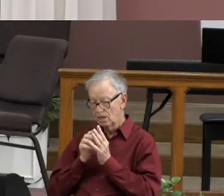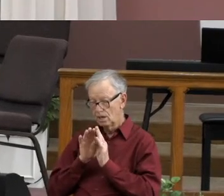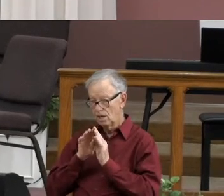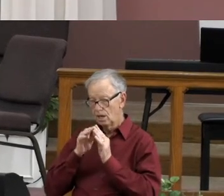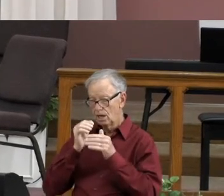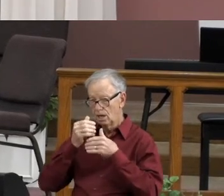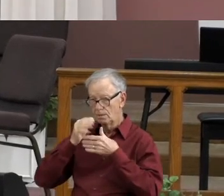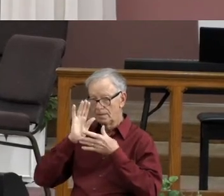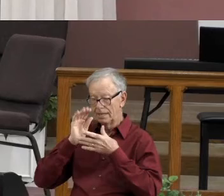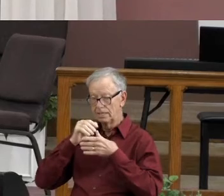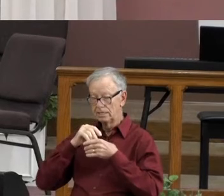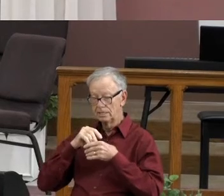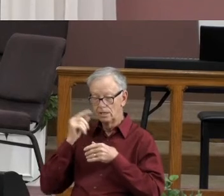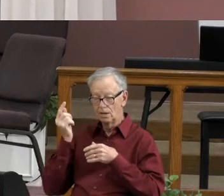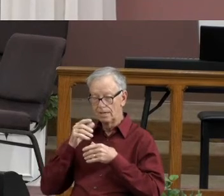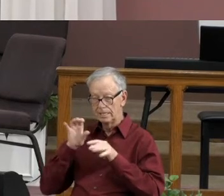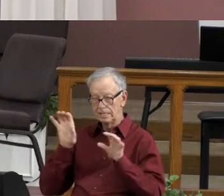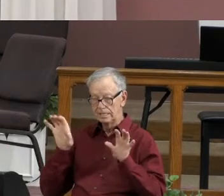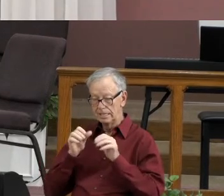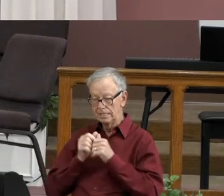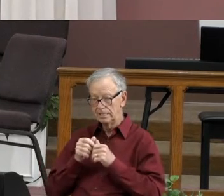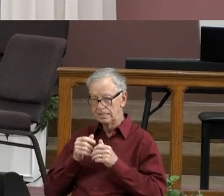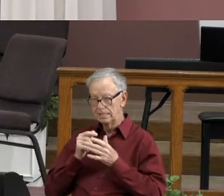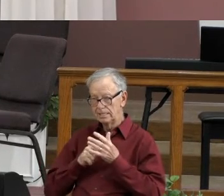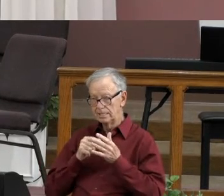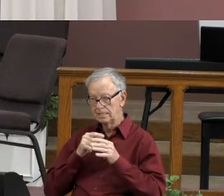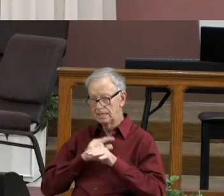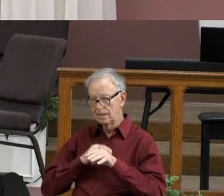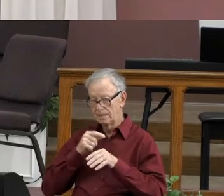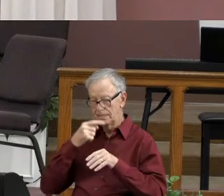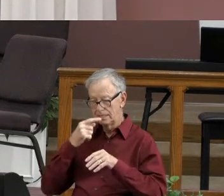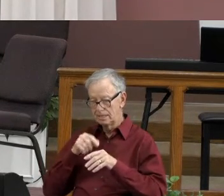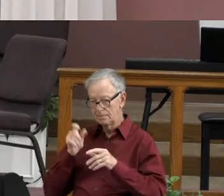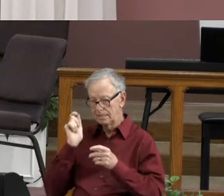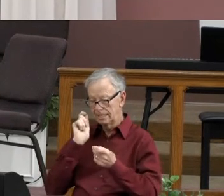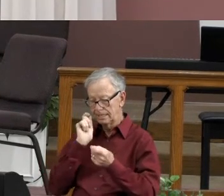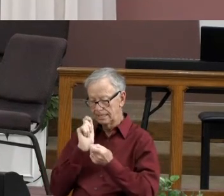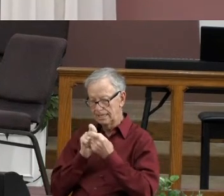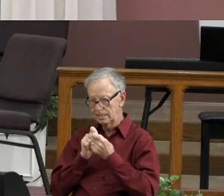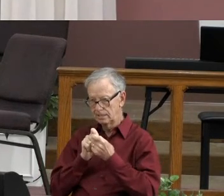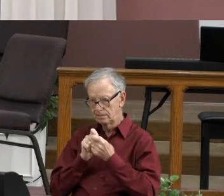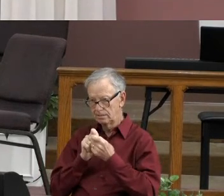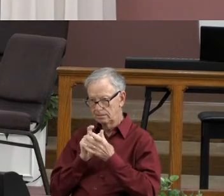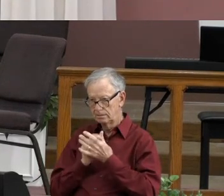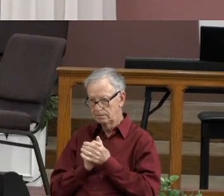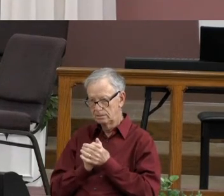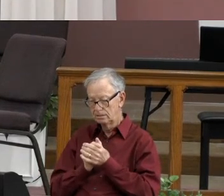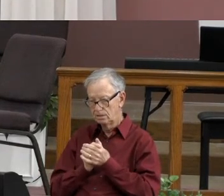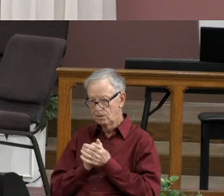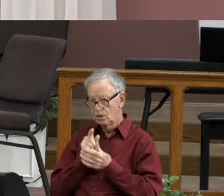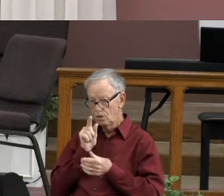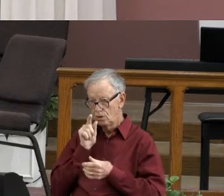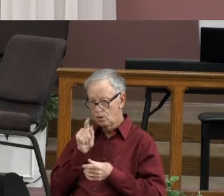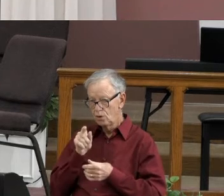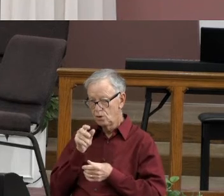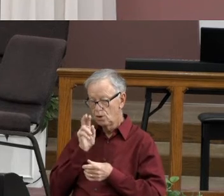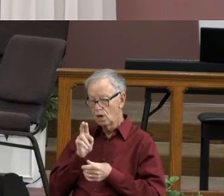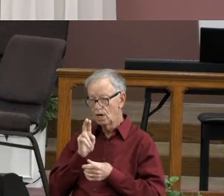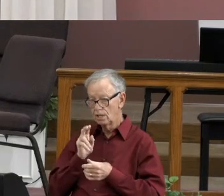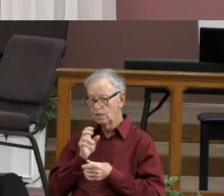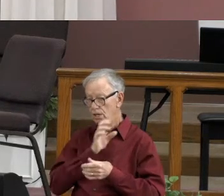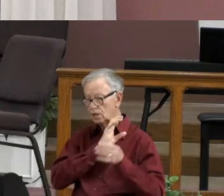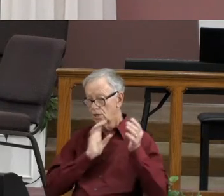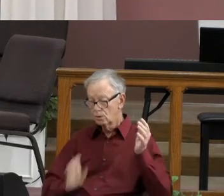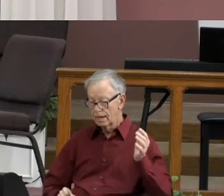does, but this time he says something right on target, spot on. He said, "You are the